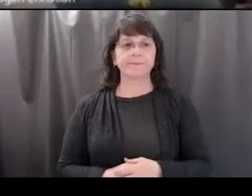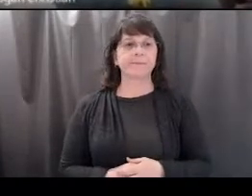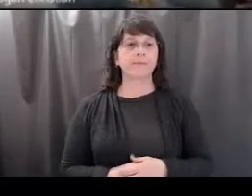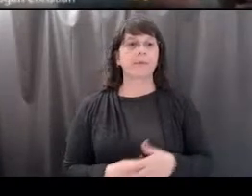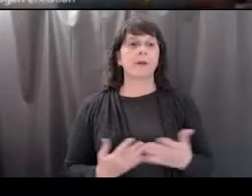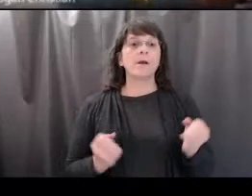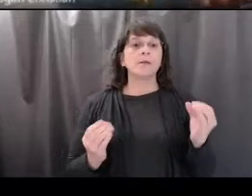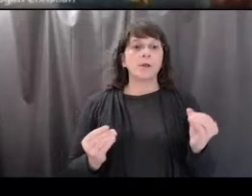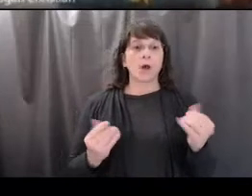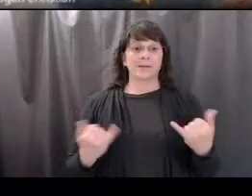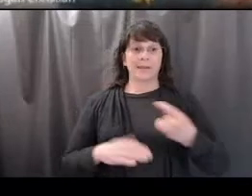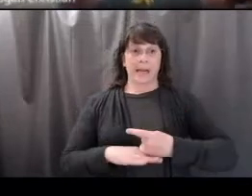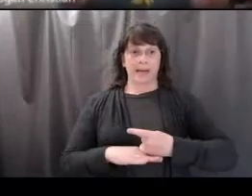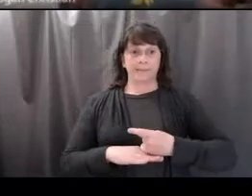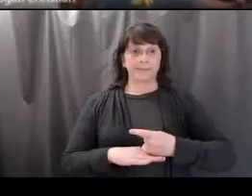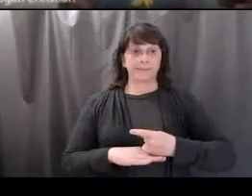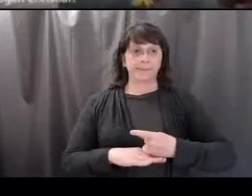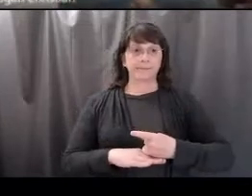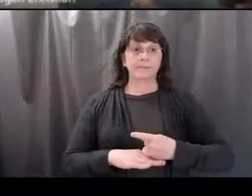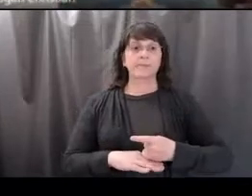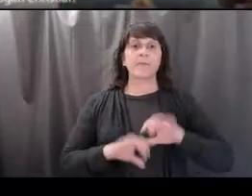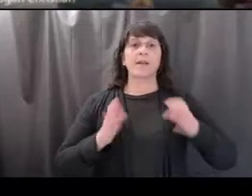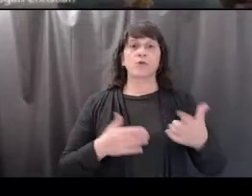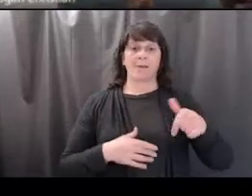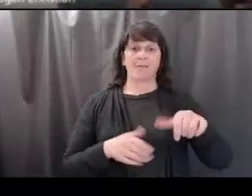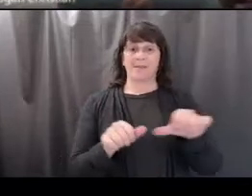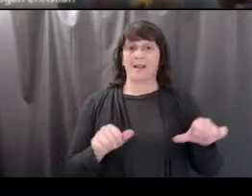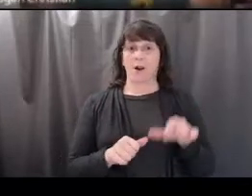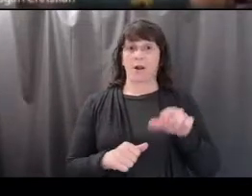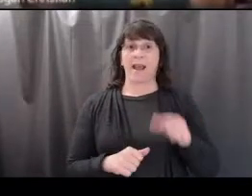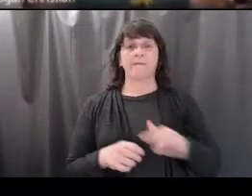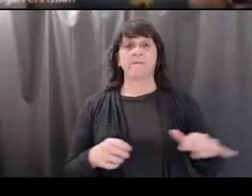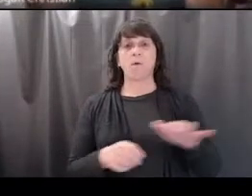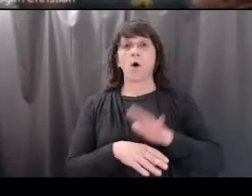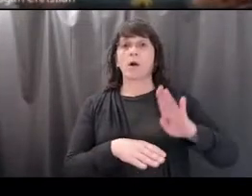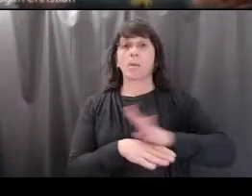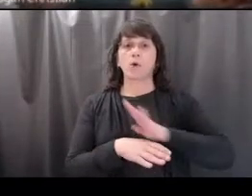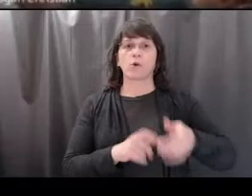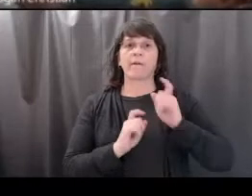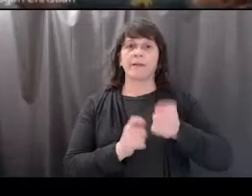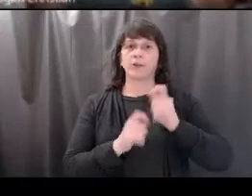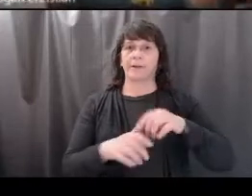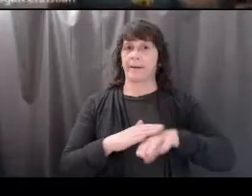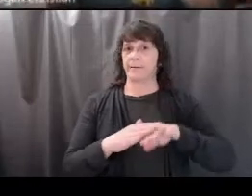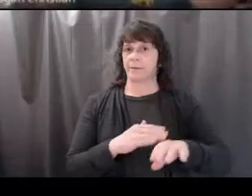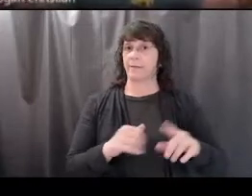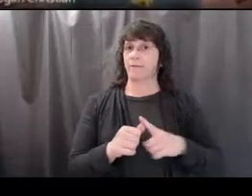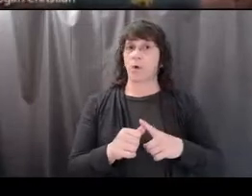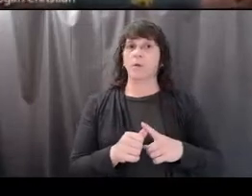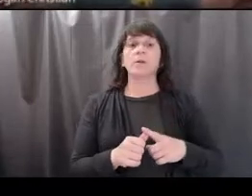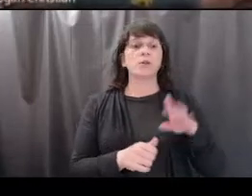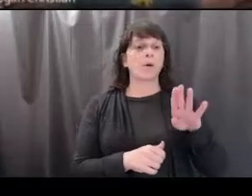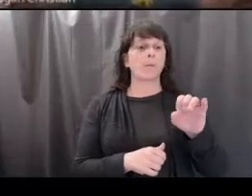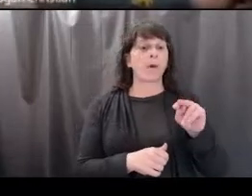So today, the tribes of this area have full commercial fishing access above the